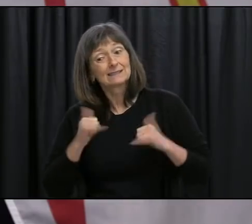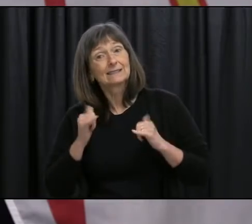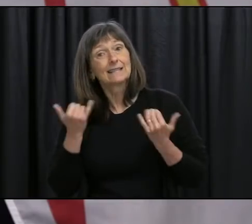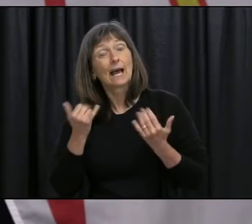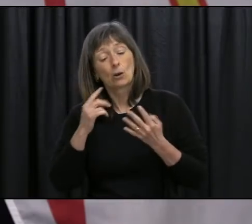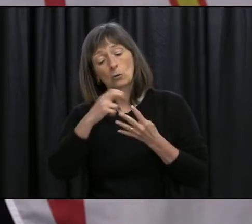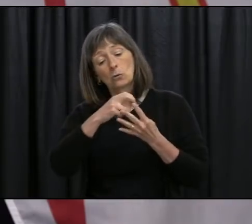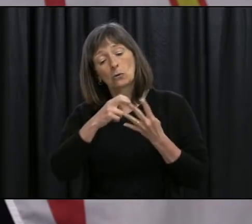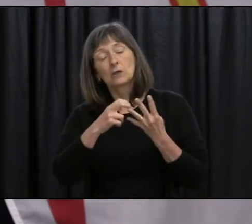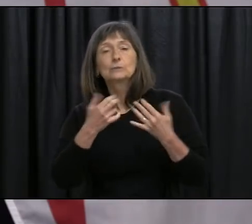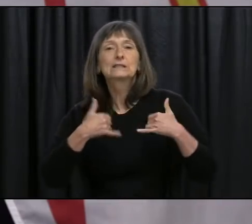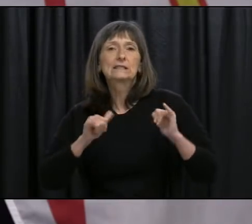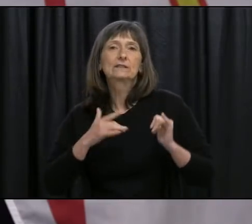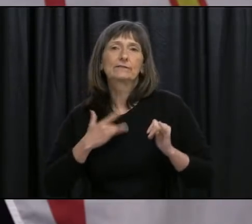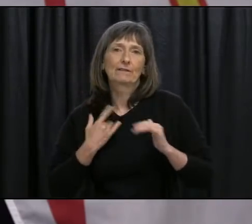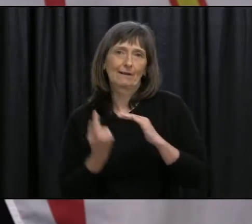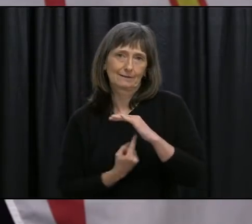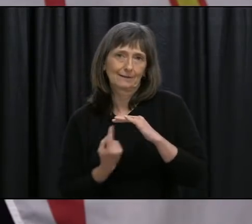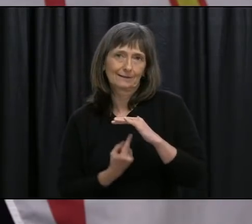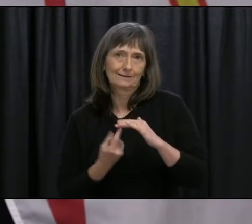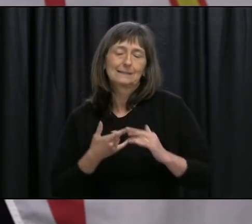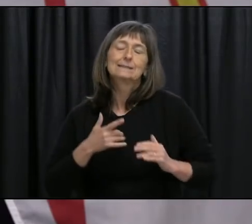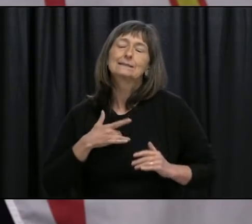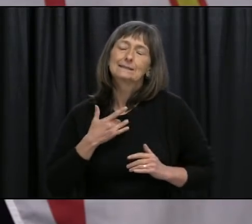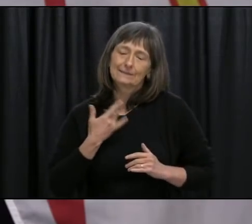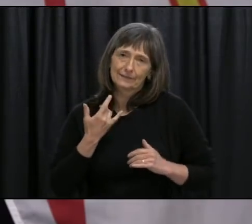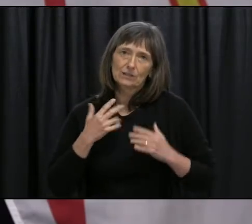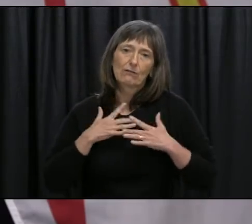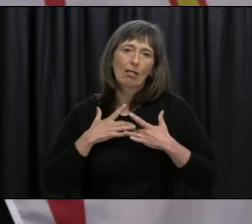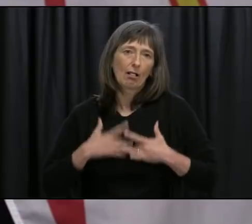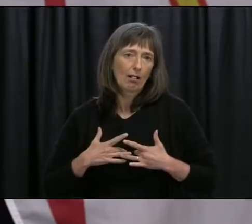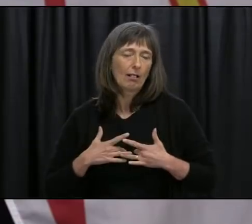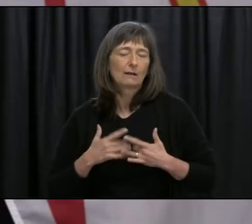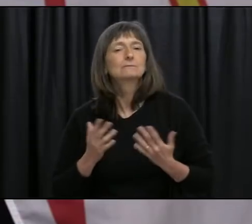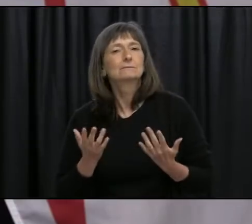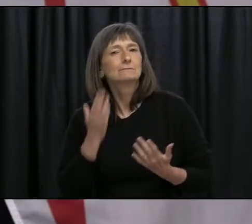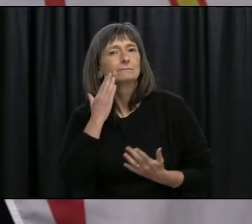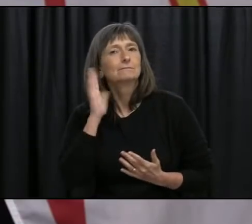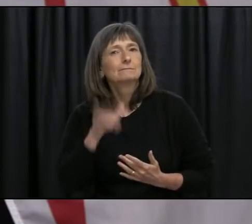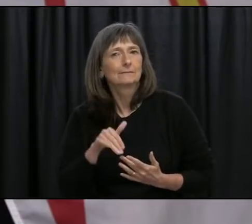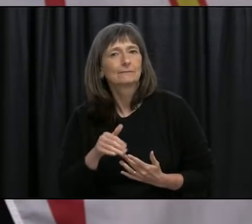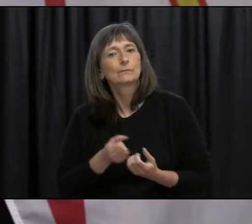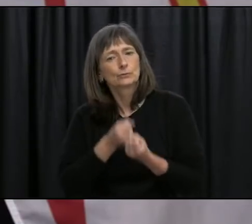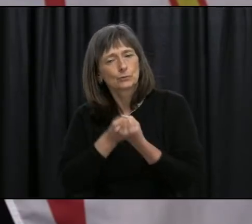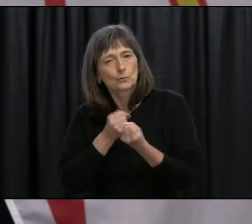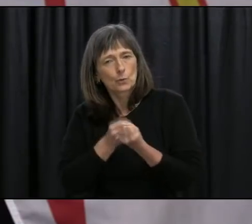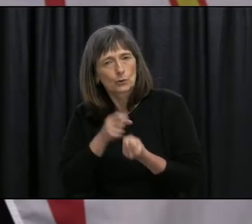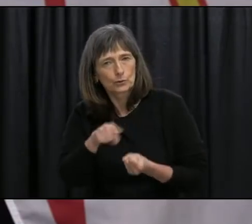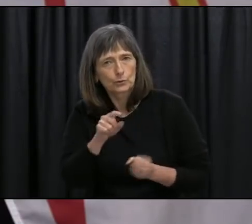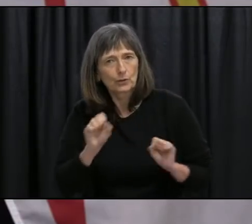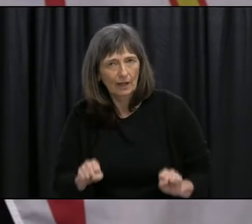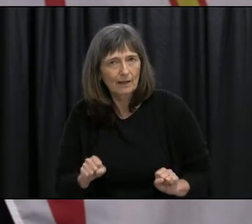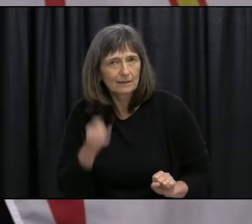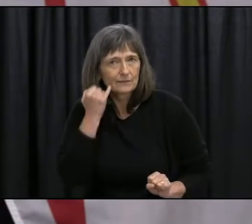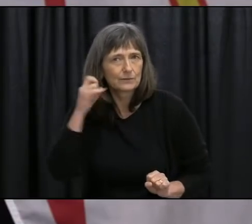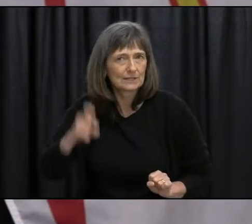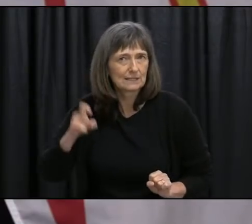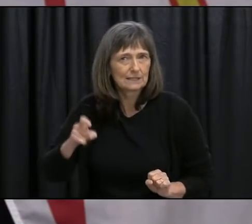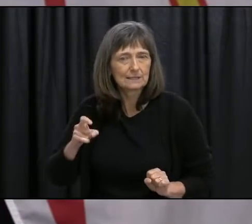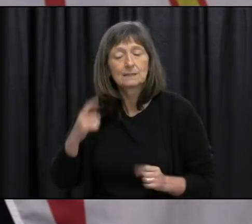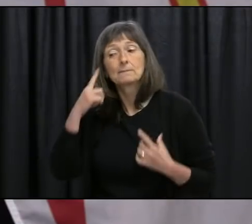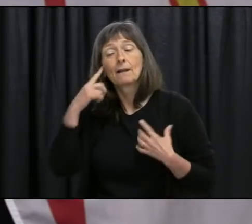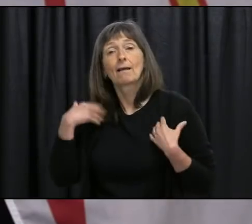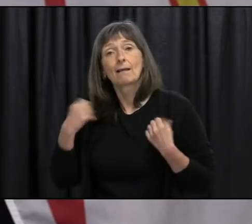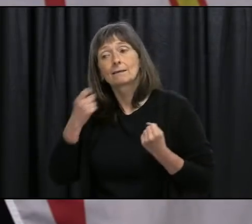of isolation and despair. So please know that you are not alone and that help and support is available. There are many mental health